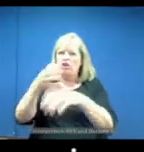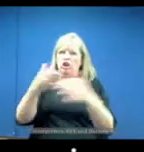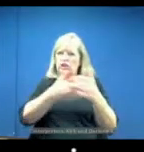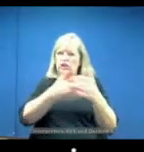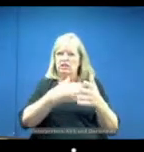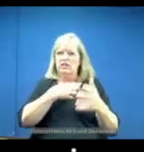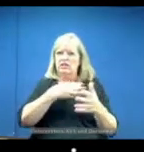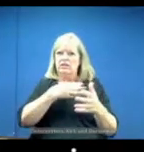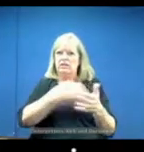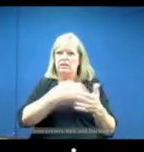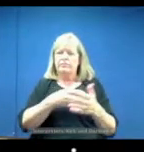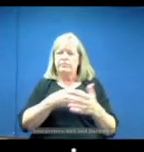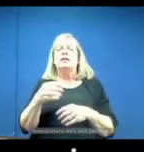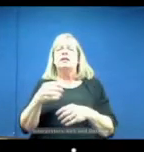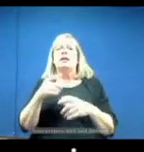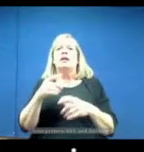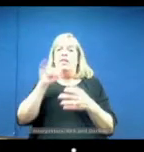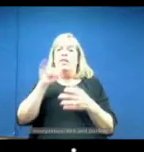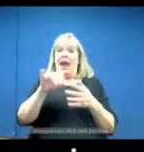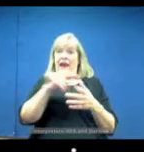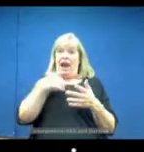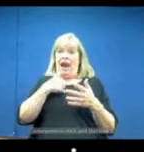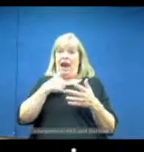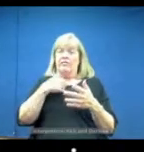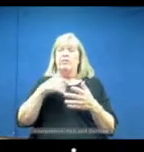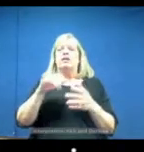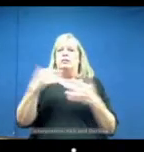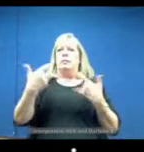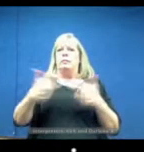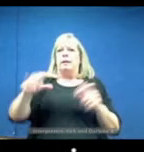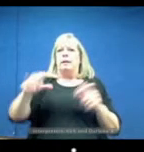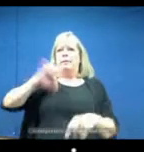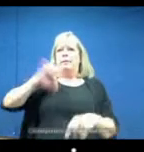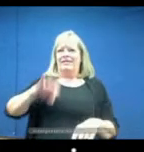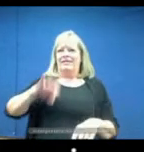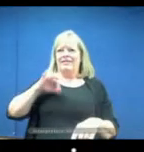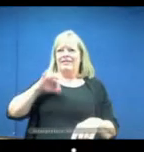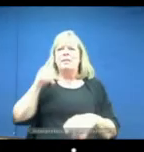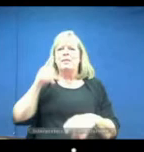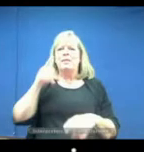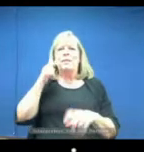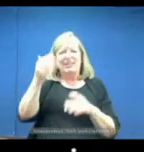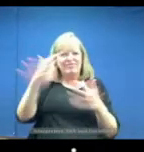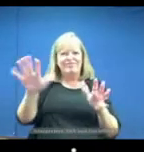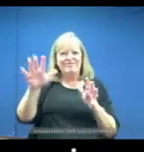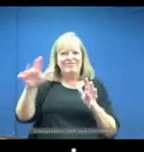And obviously there's a benefit there, because you've got specialization of the professionals.